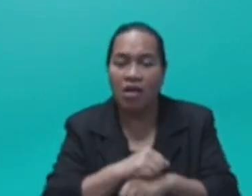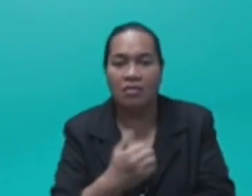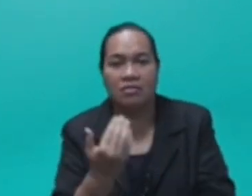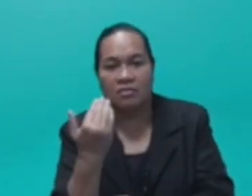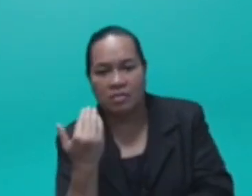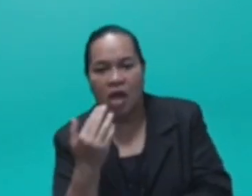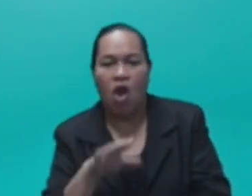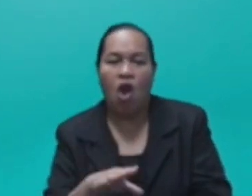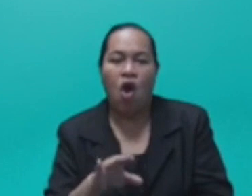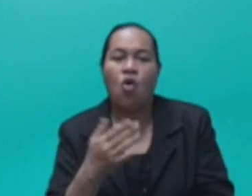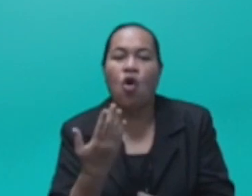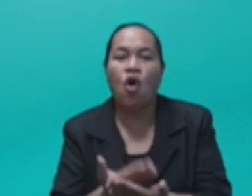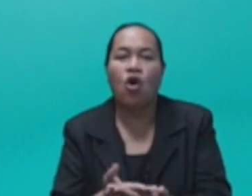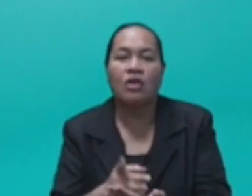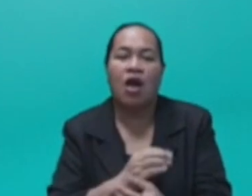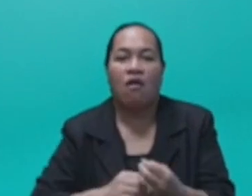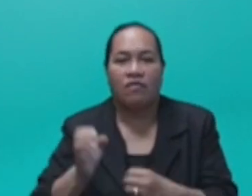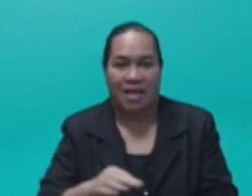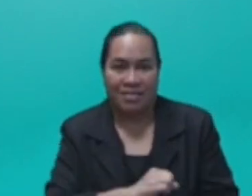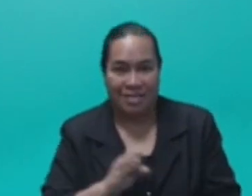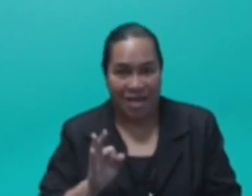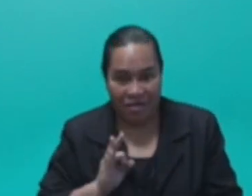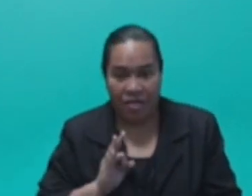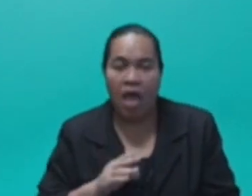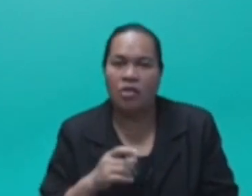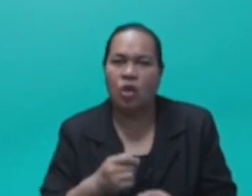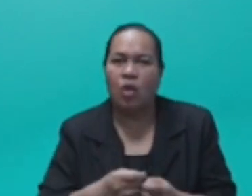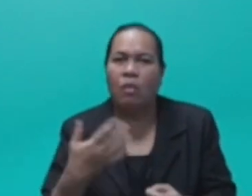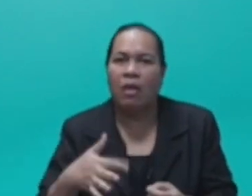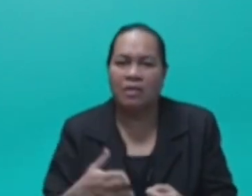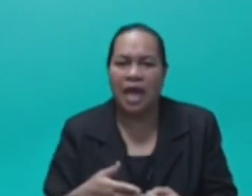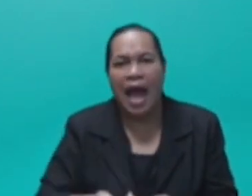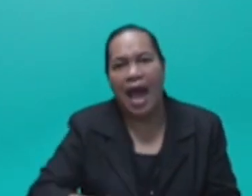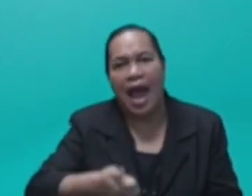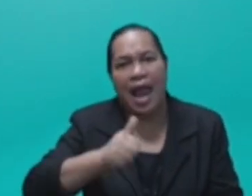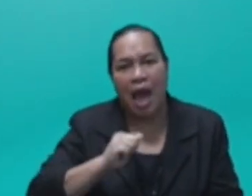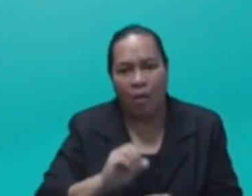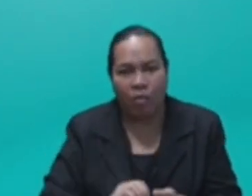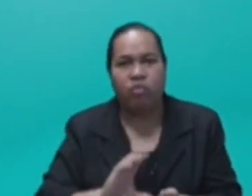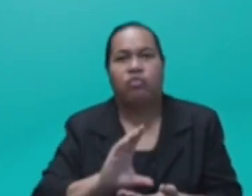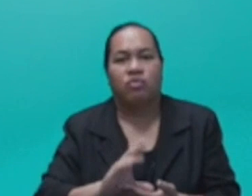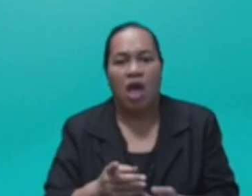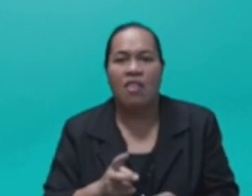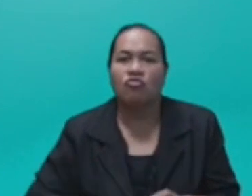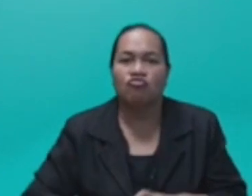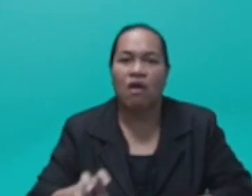expatriate judicial officers, resulting in increased costs due to allowance, gratuity, and travel